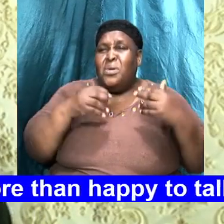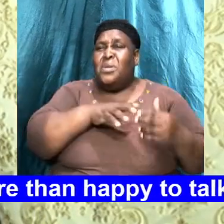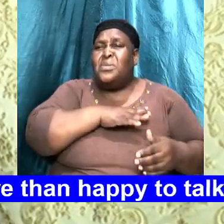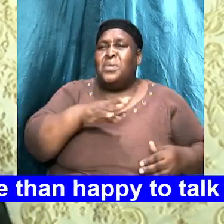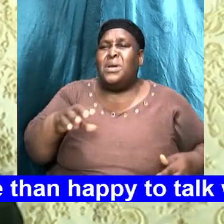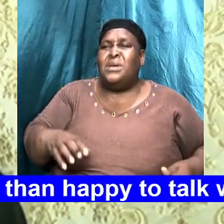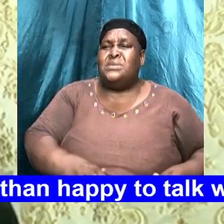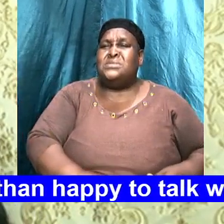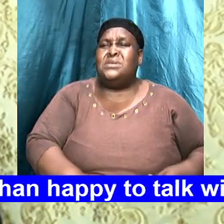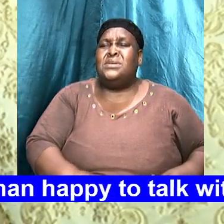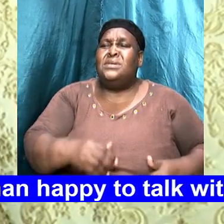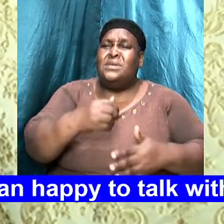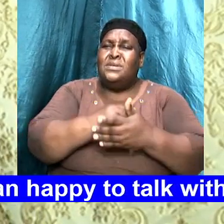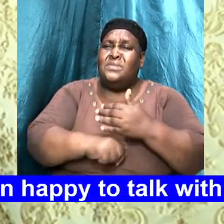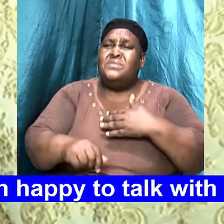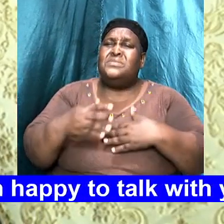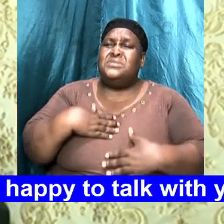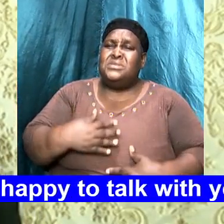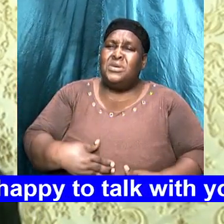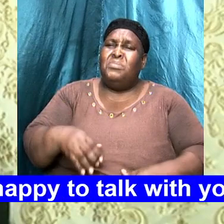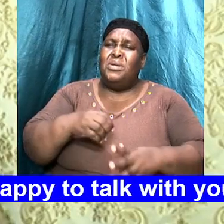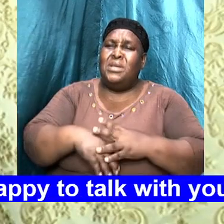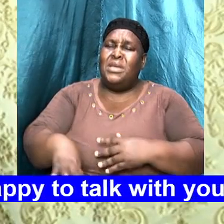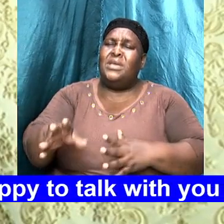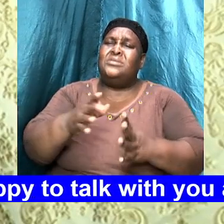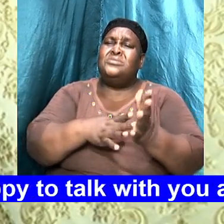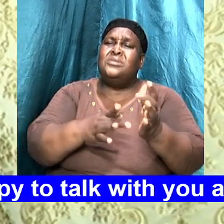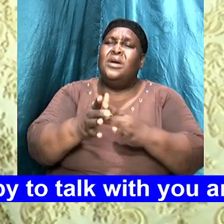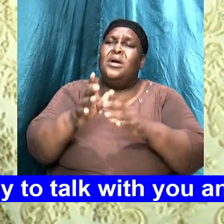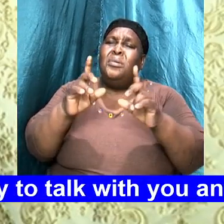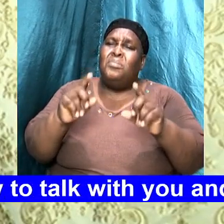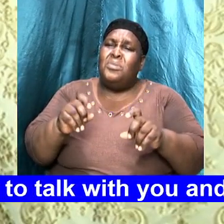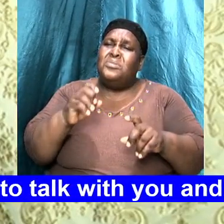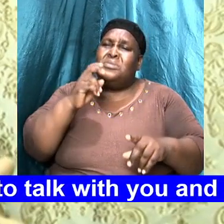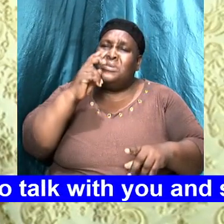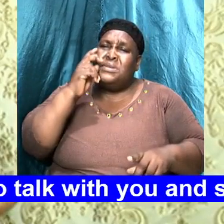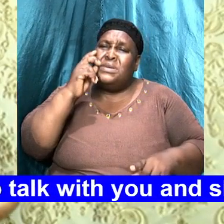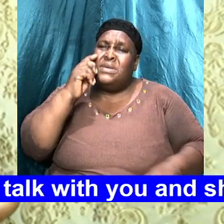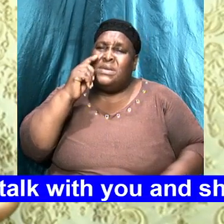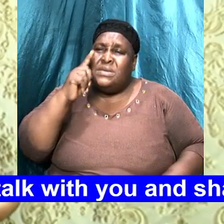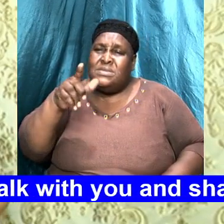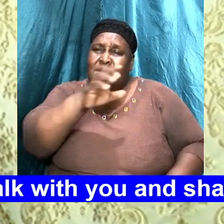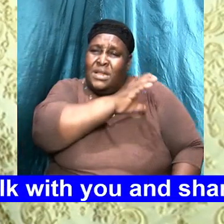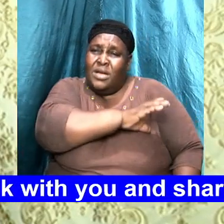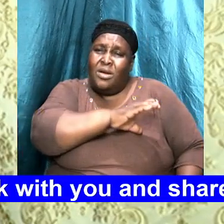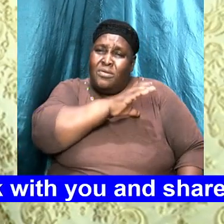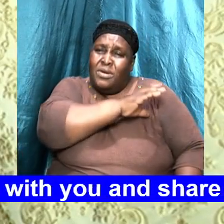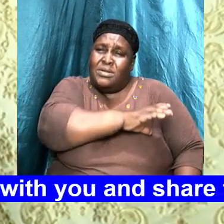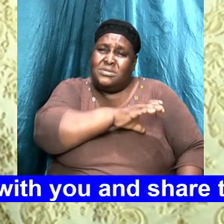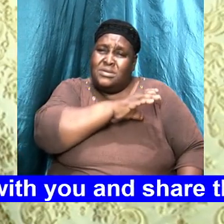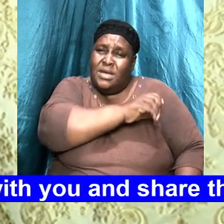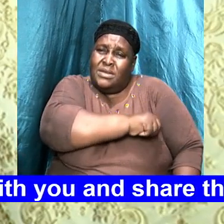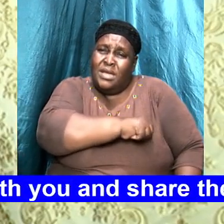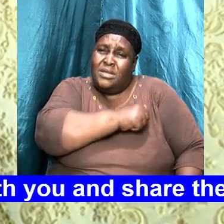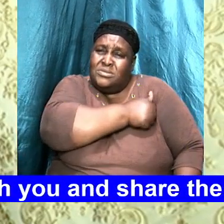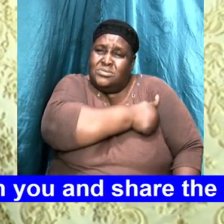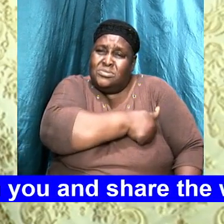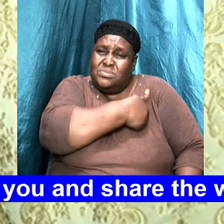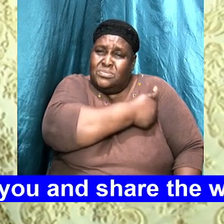somebody is in Christ for a long time man you must see the fruit that is being born but look here